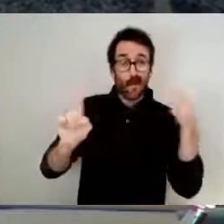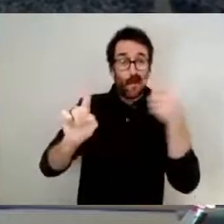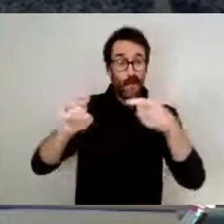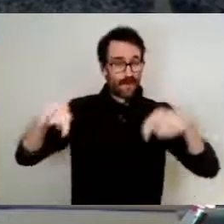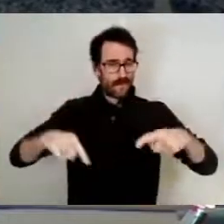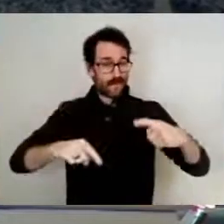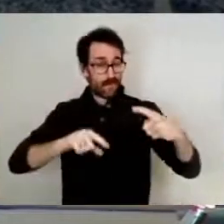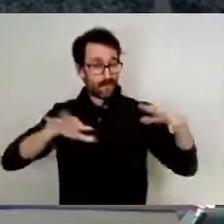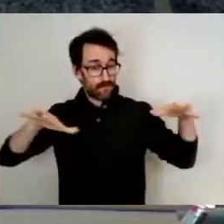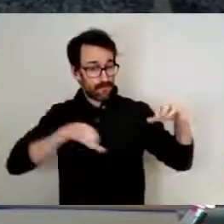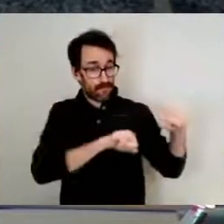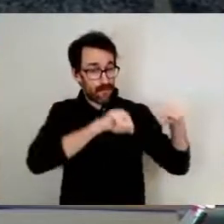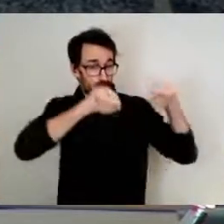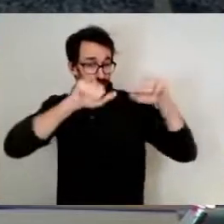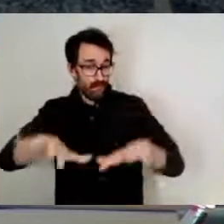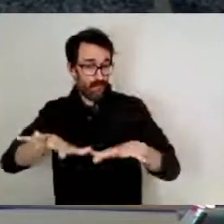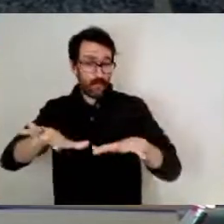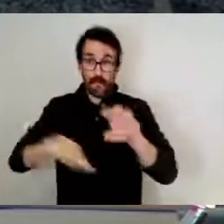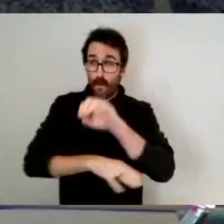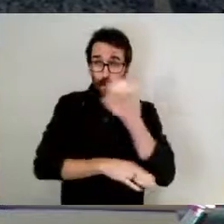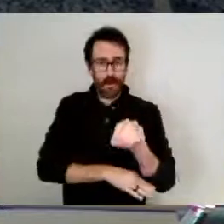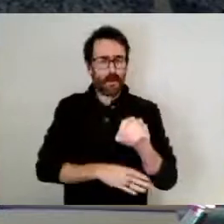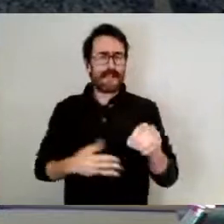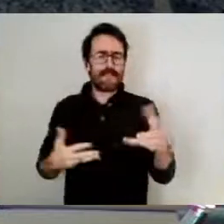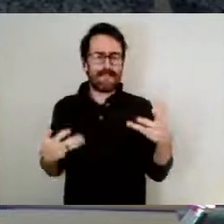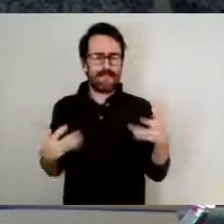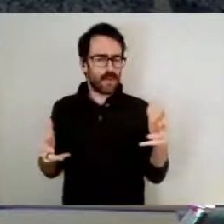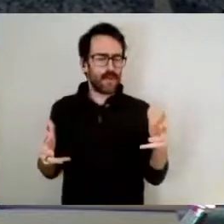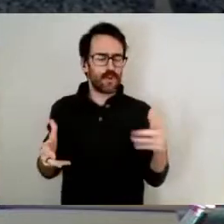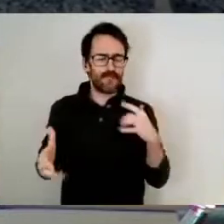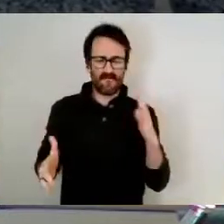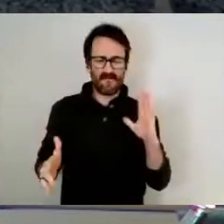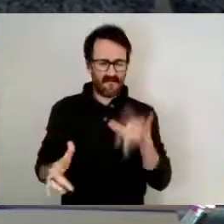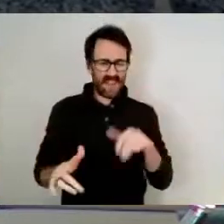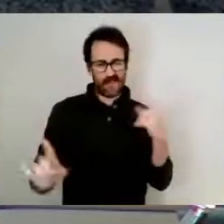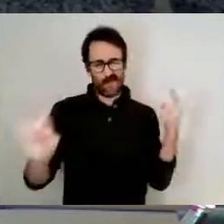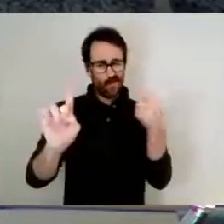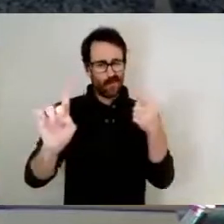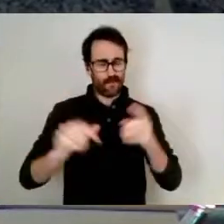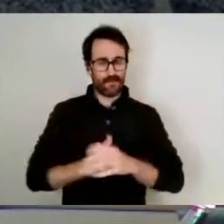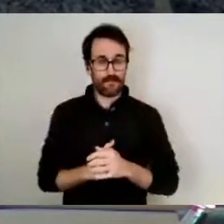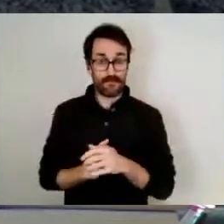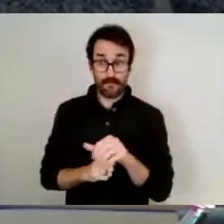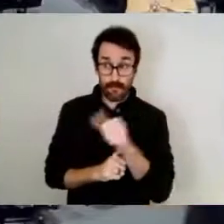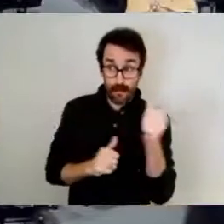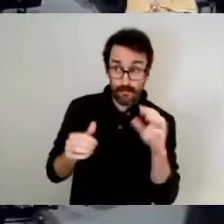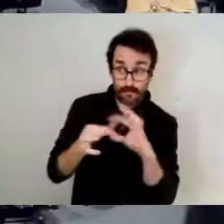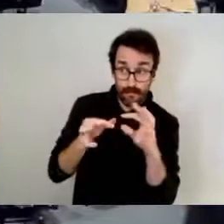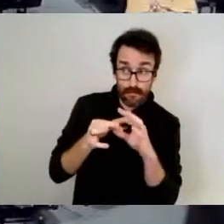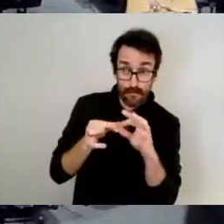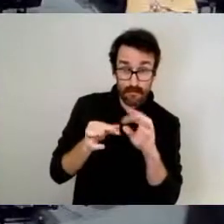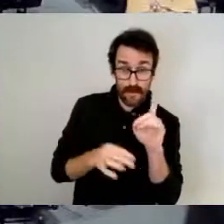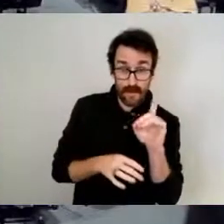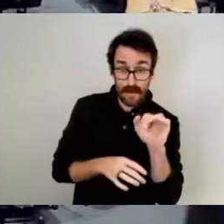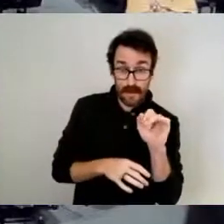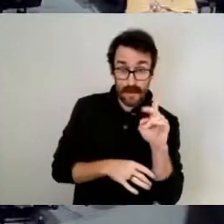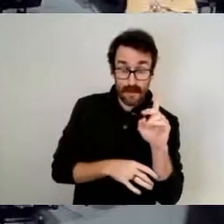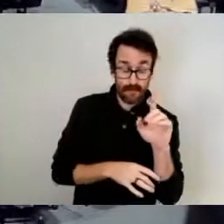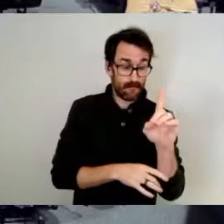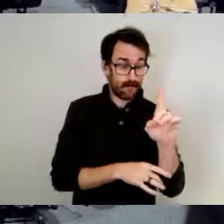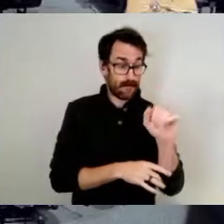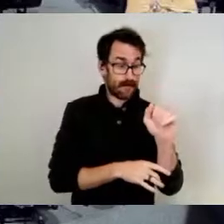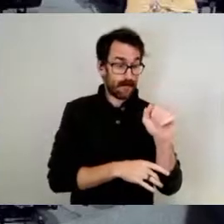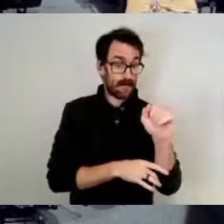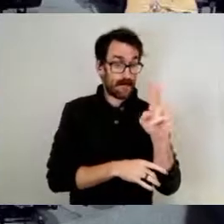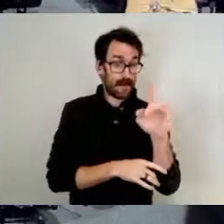have before? You know, if someone can maybe talk a little bit about that. I don't know if it's David White, Deputy Bell, and whoever